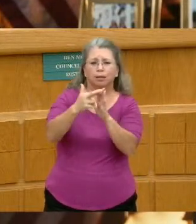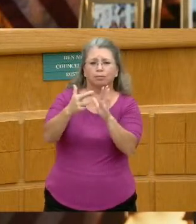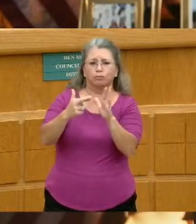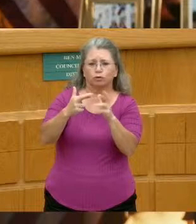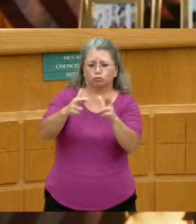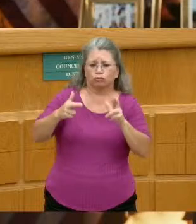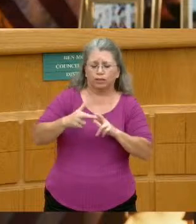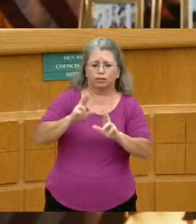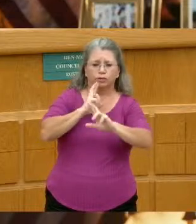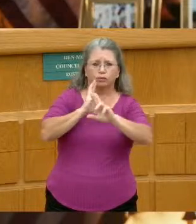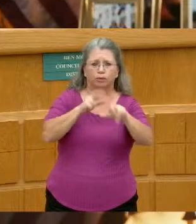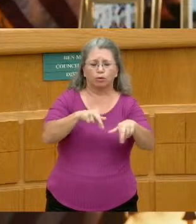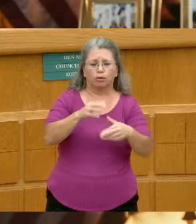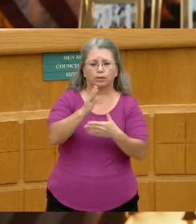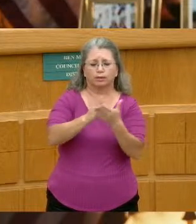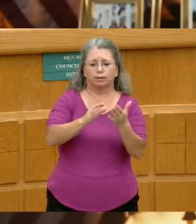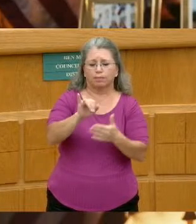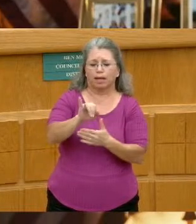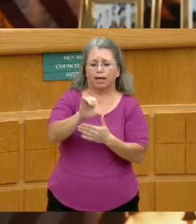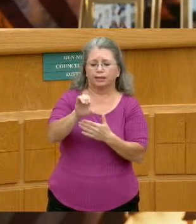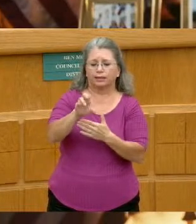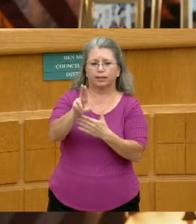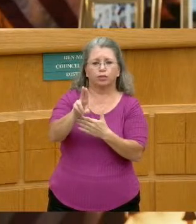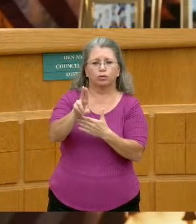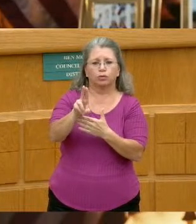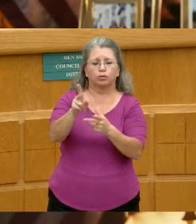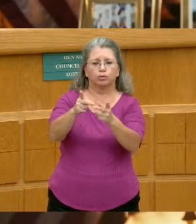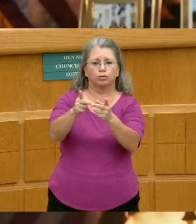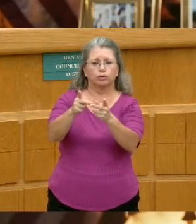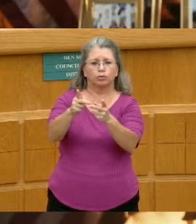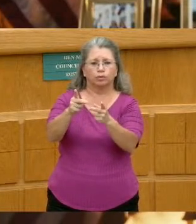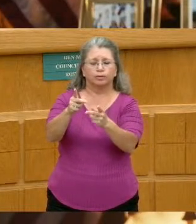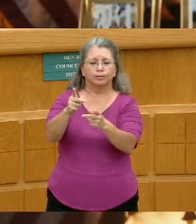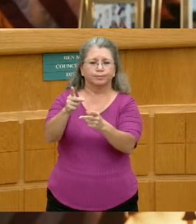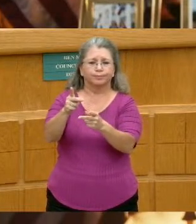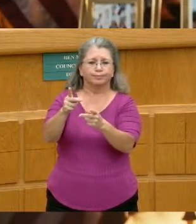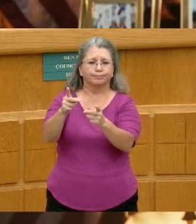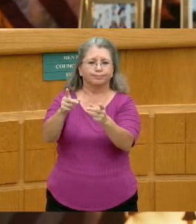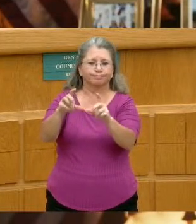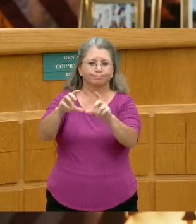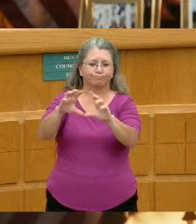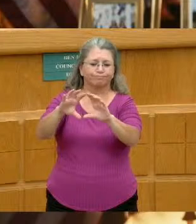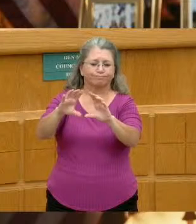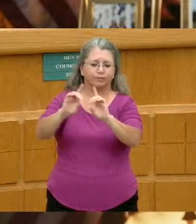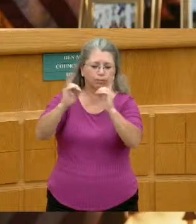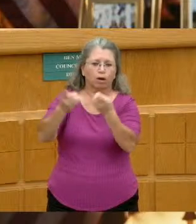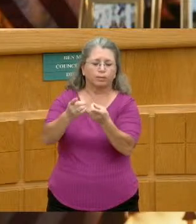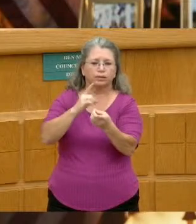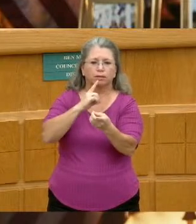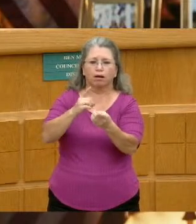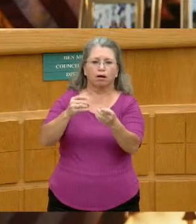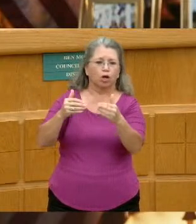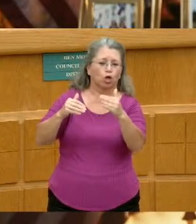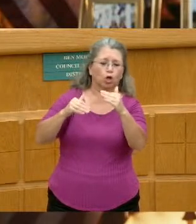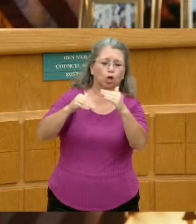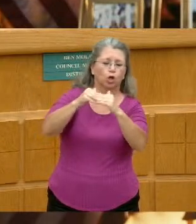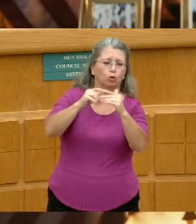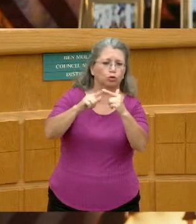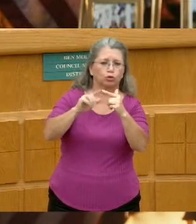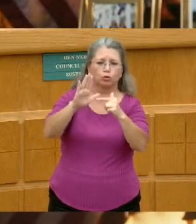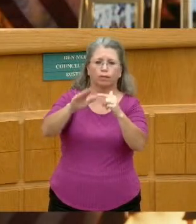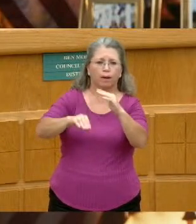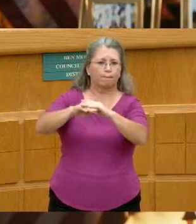some ICU units nearing capacity. In short, we must do more